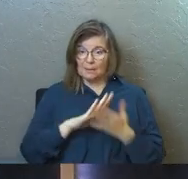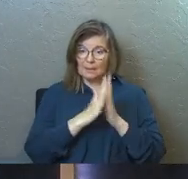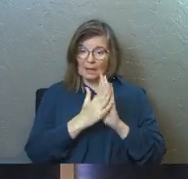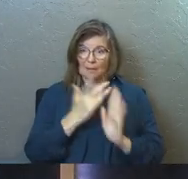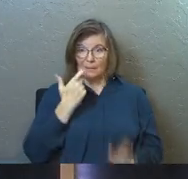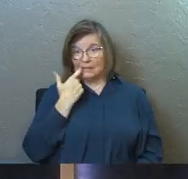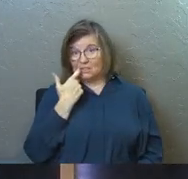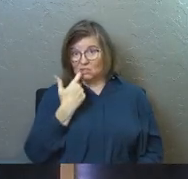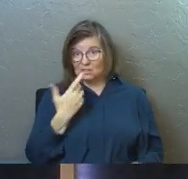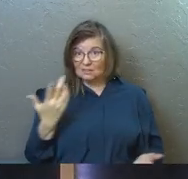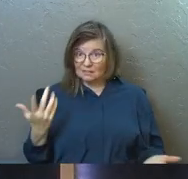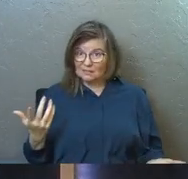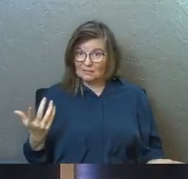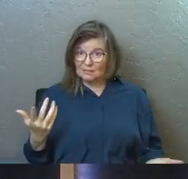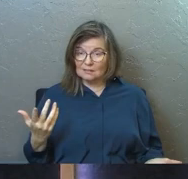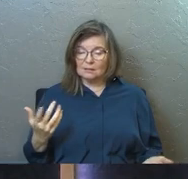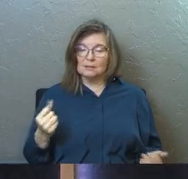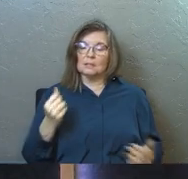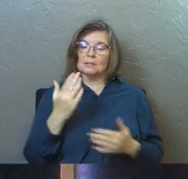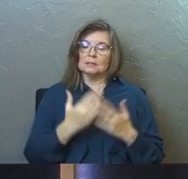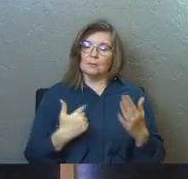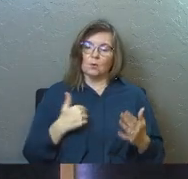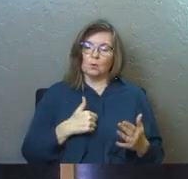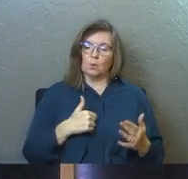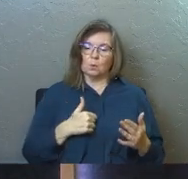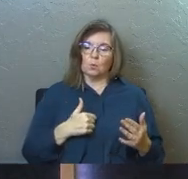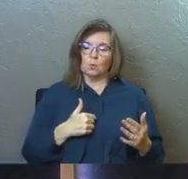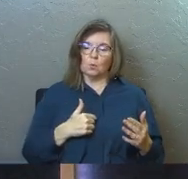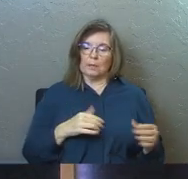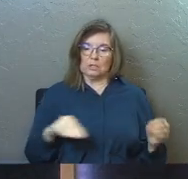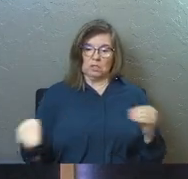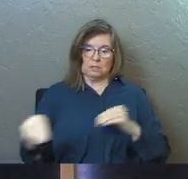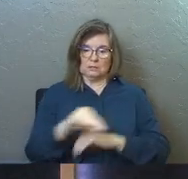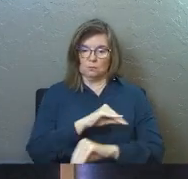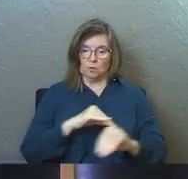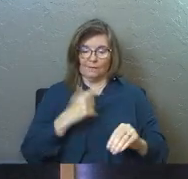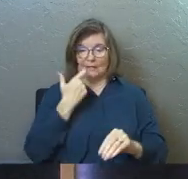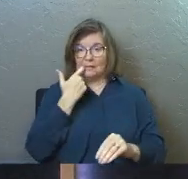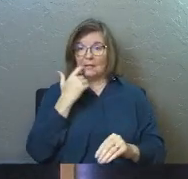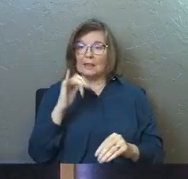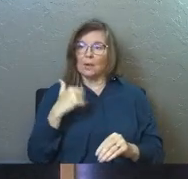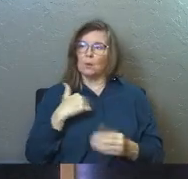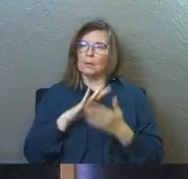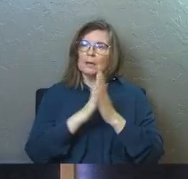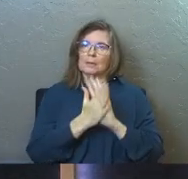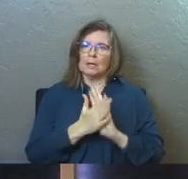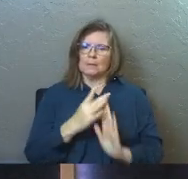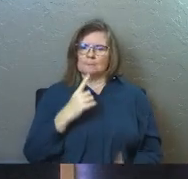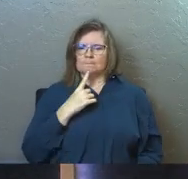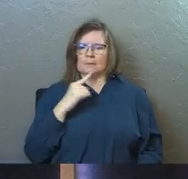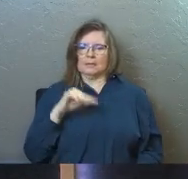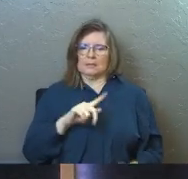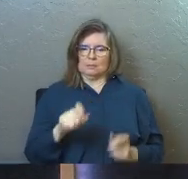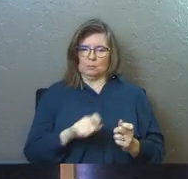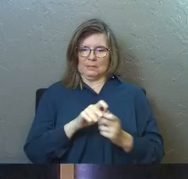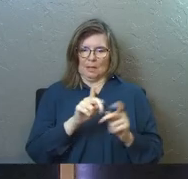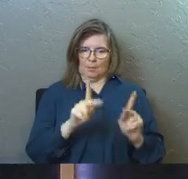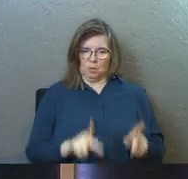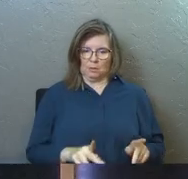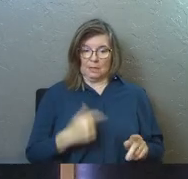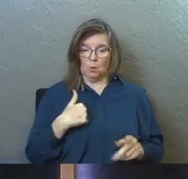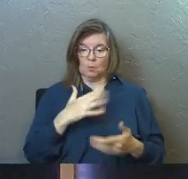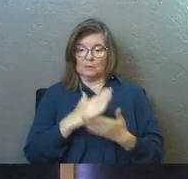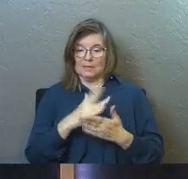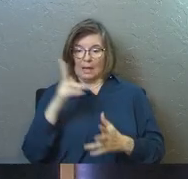can become an addiction? And some of us, we just move the addiction around, right? Like we become embittered toward this particular